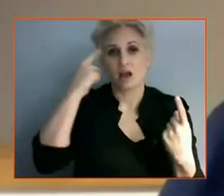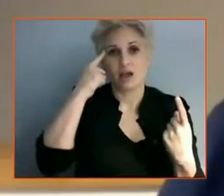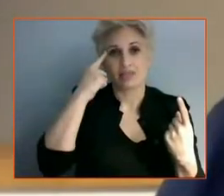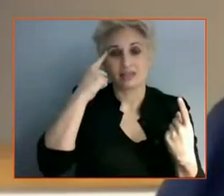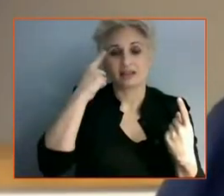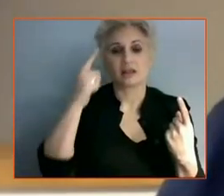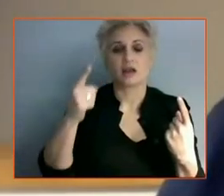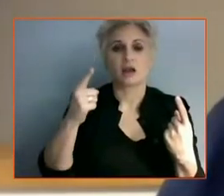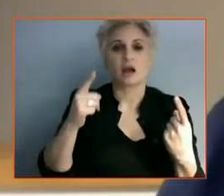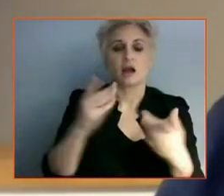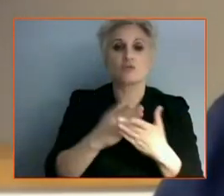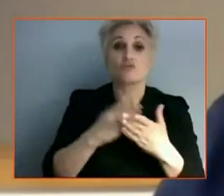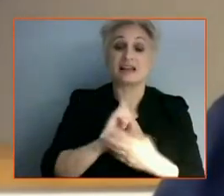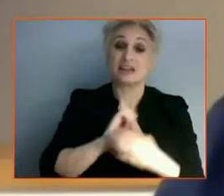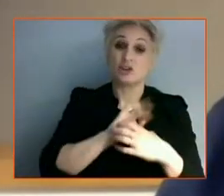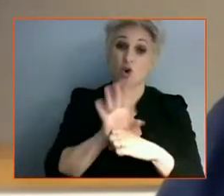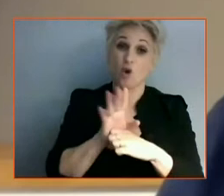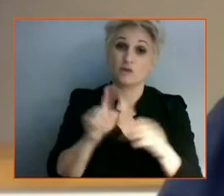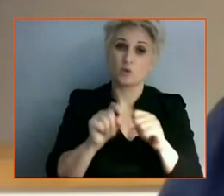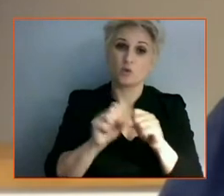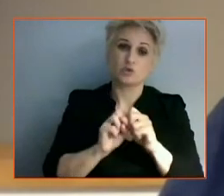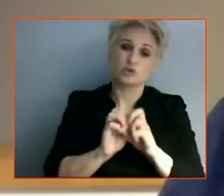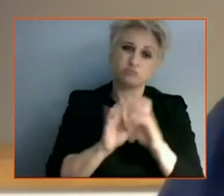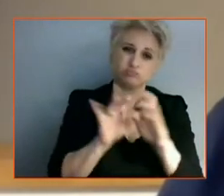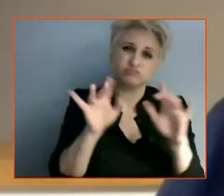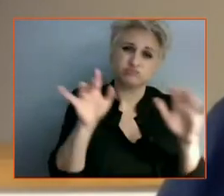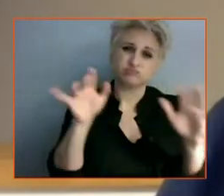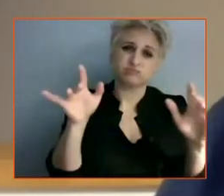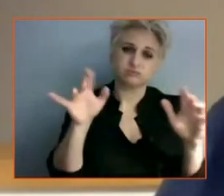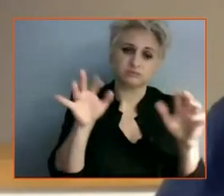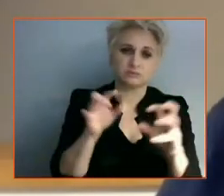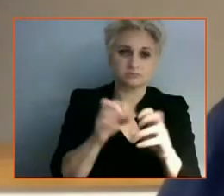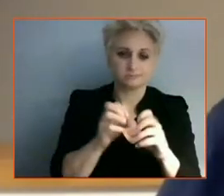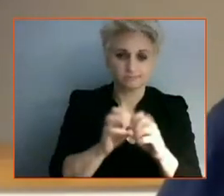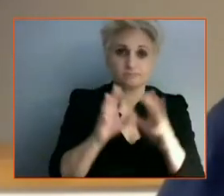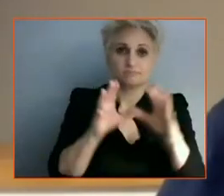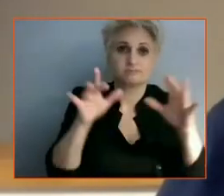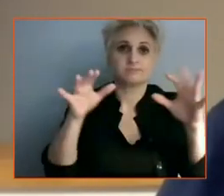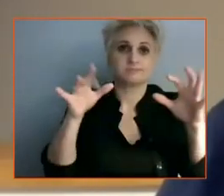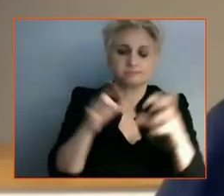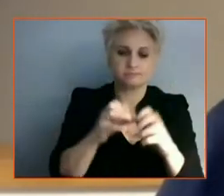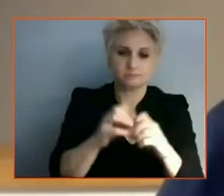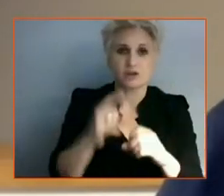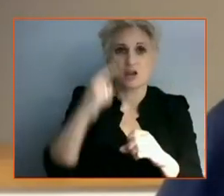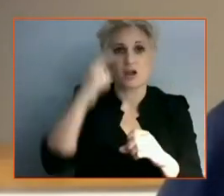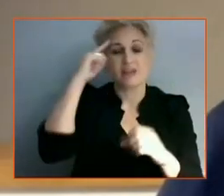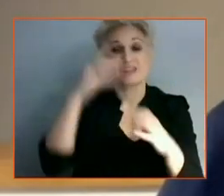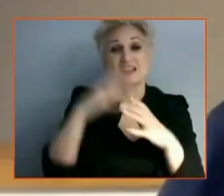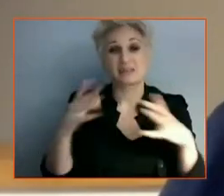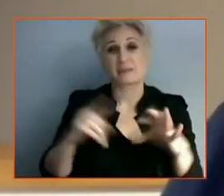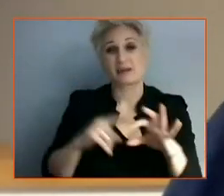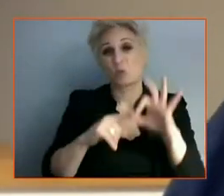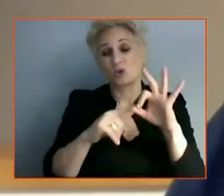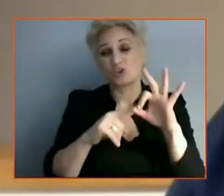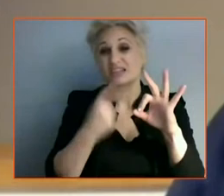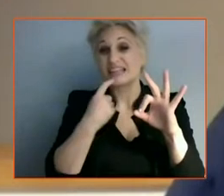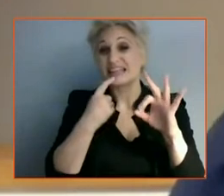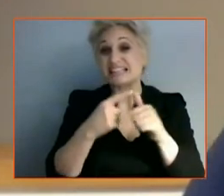places. It's a big, big question that I think is very difficult to find a finite, easy answer